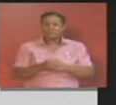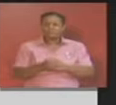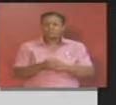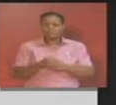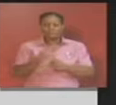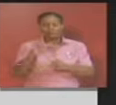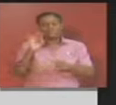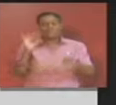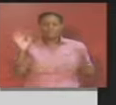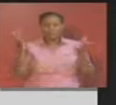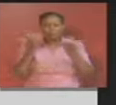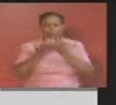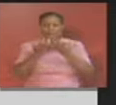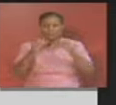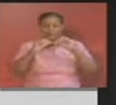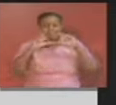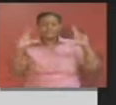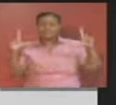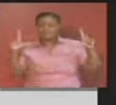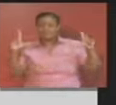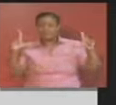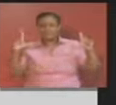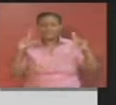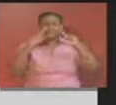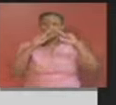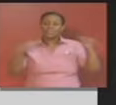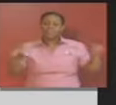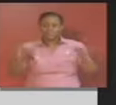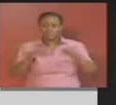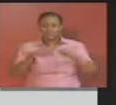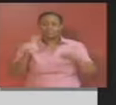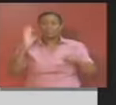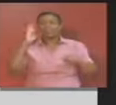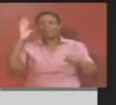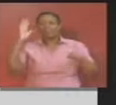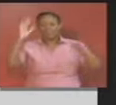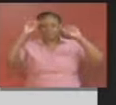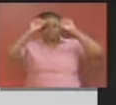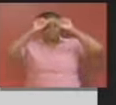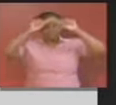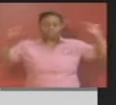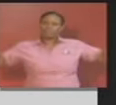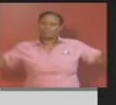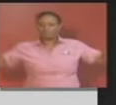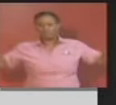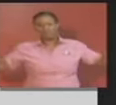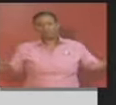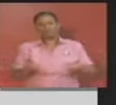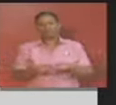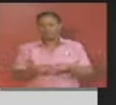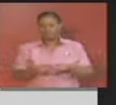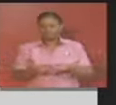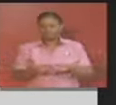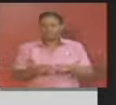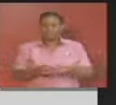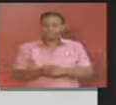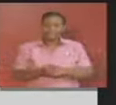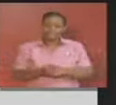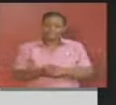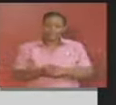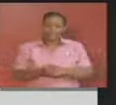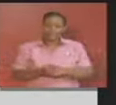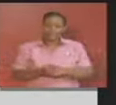more people if we use the numbers of spread from one generation to another that we have seen just in the last